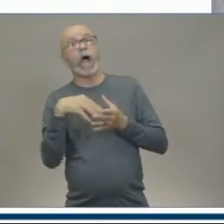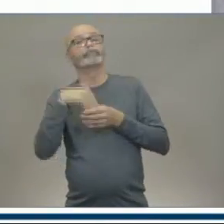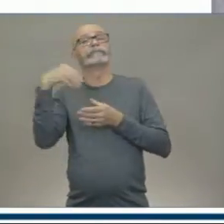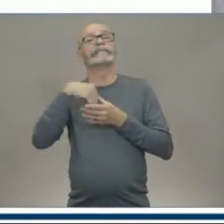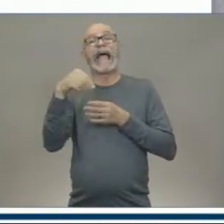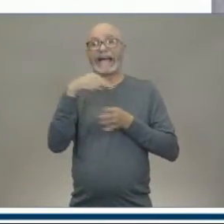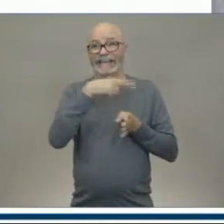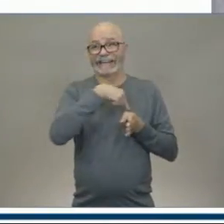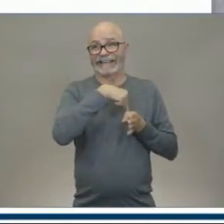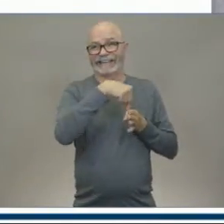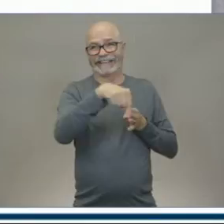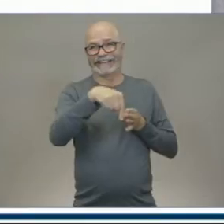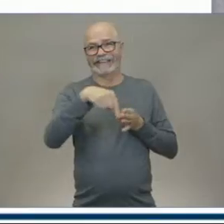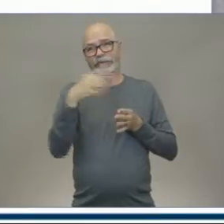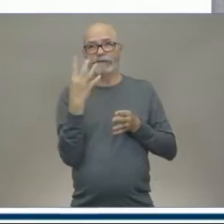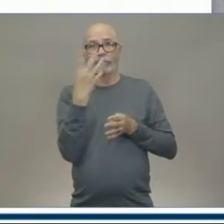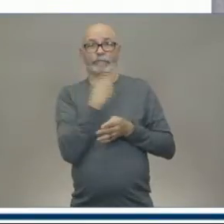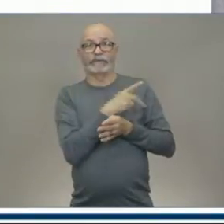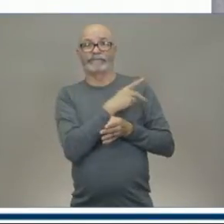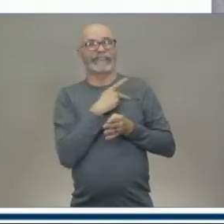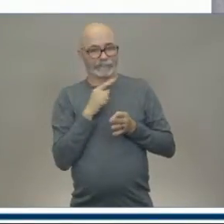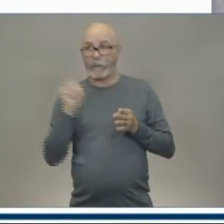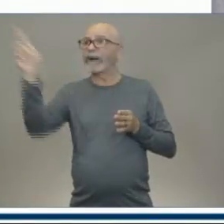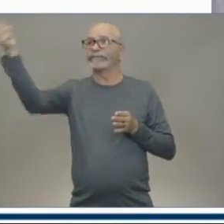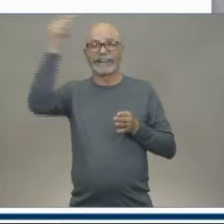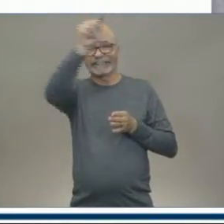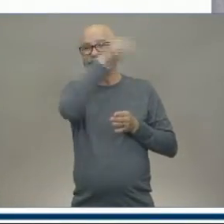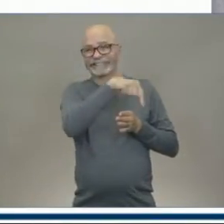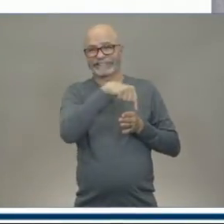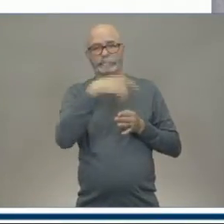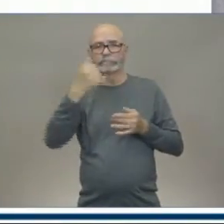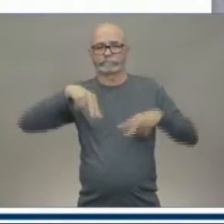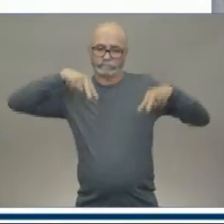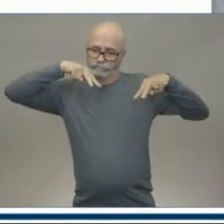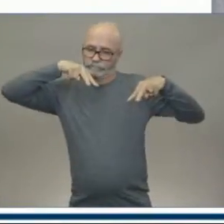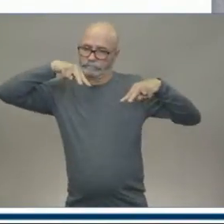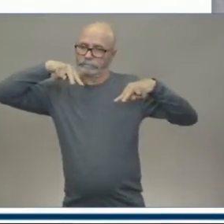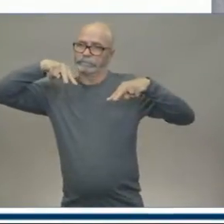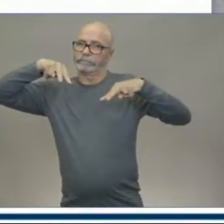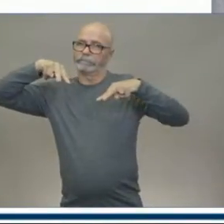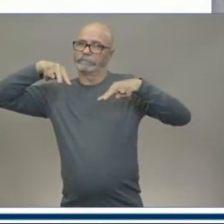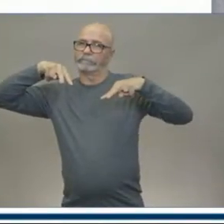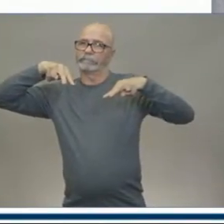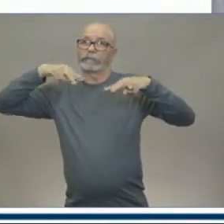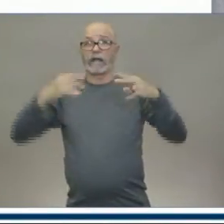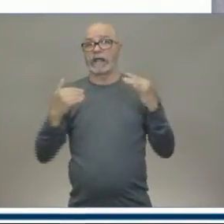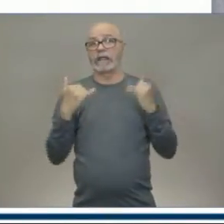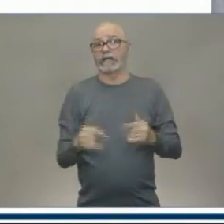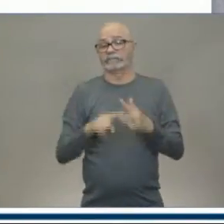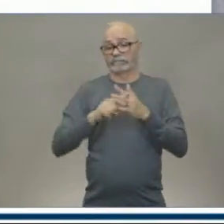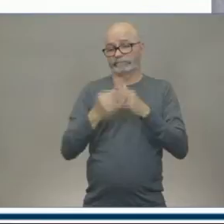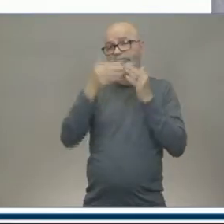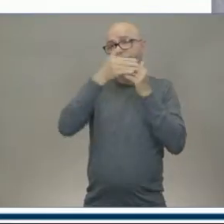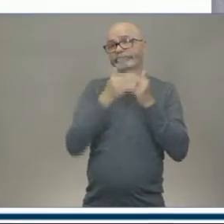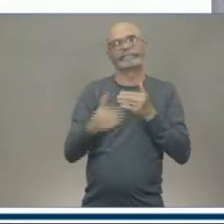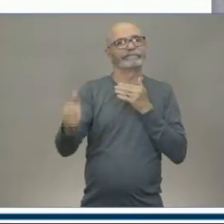that. You will see coming into the province, I believe today, there may be ongoing right now. Daryl, you would there may know better. I